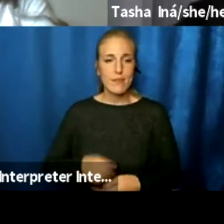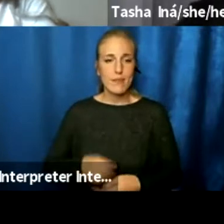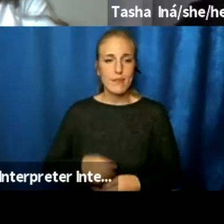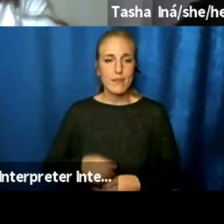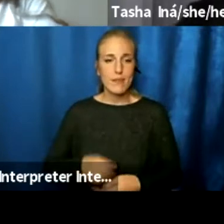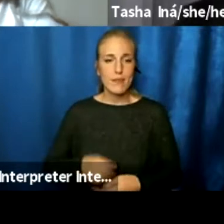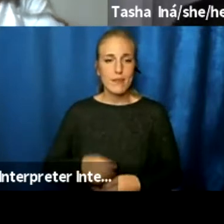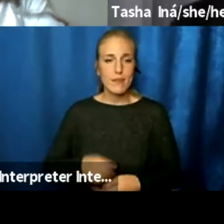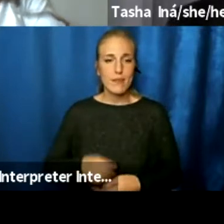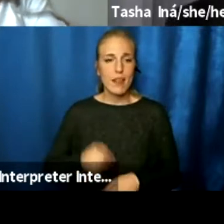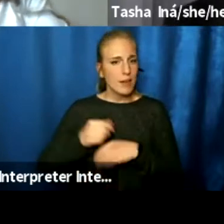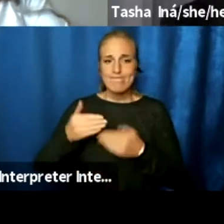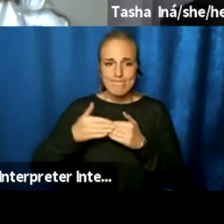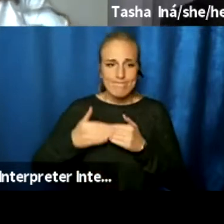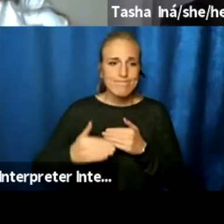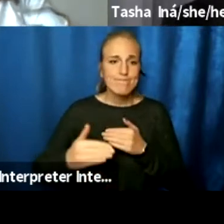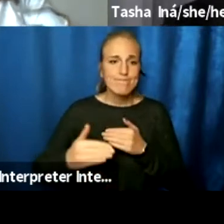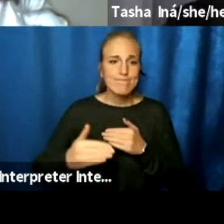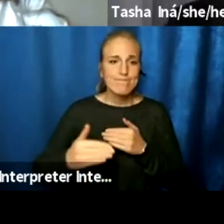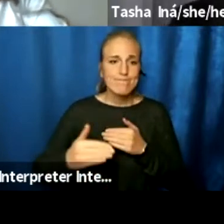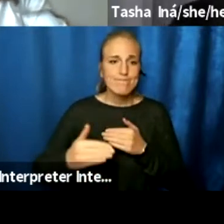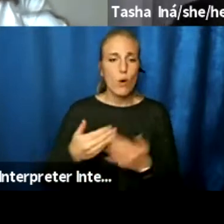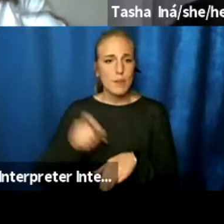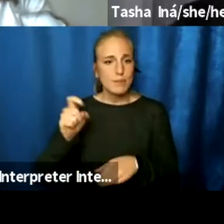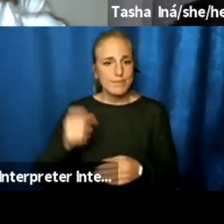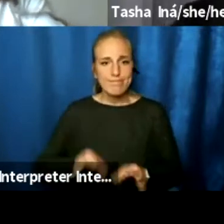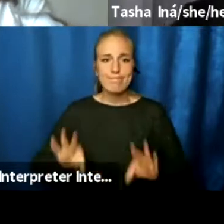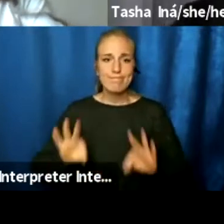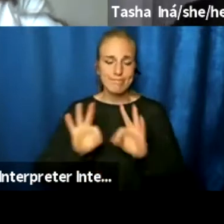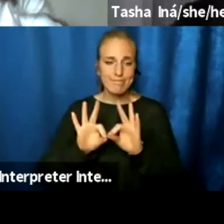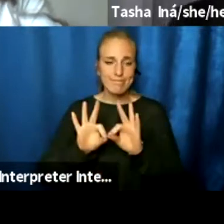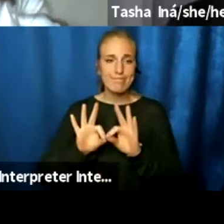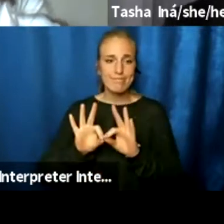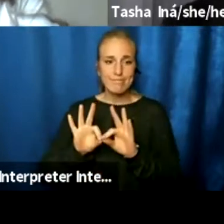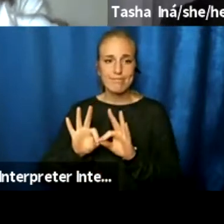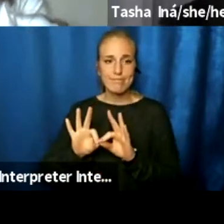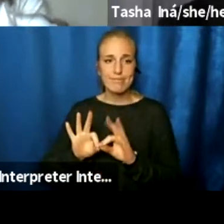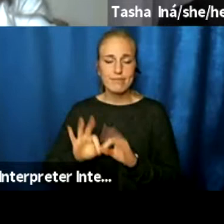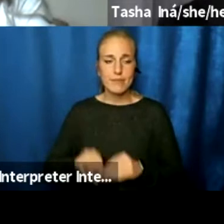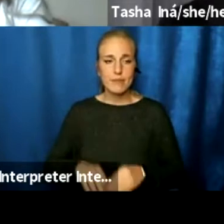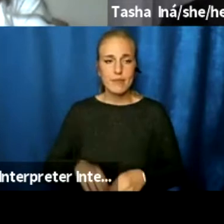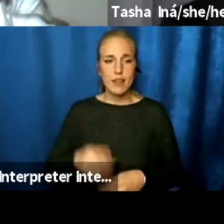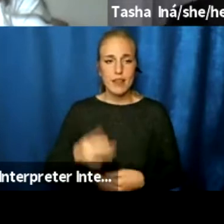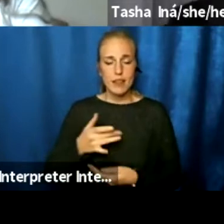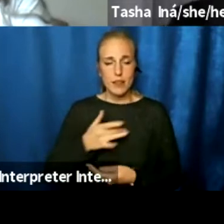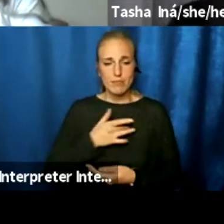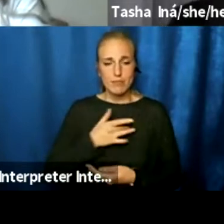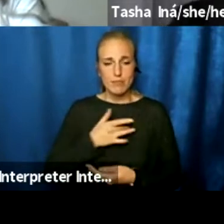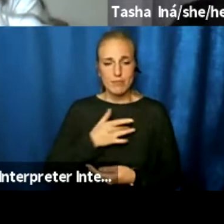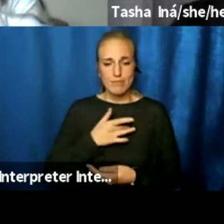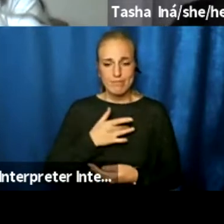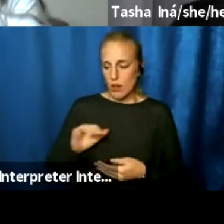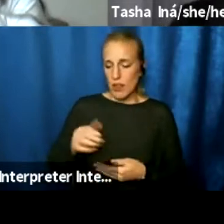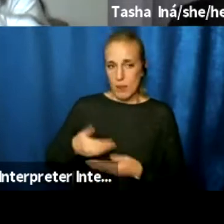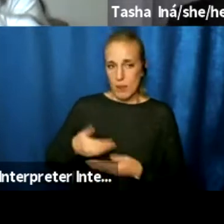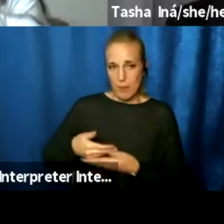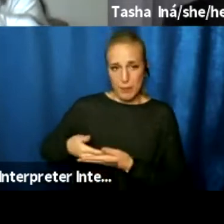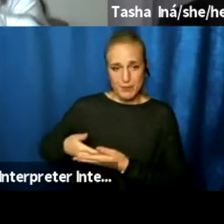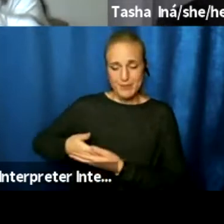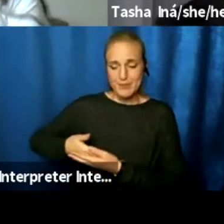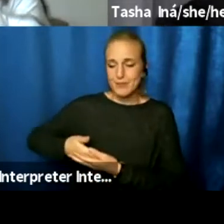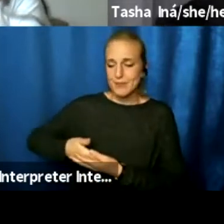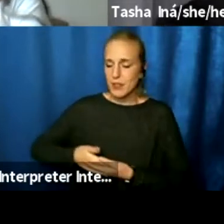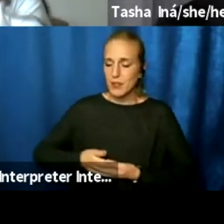That resting baby nor your heart moves on our short